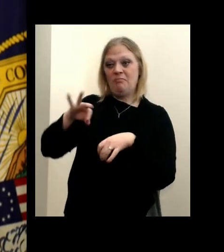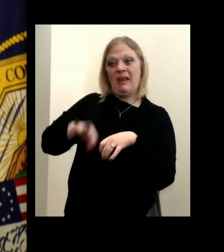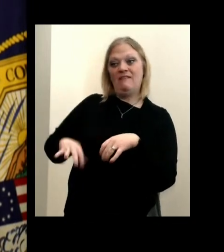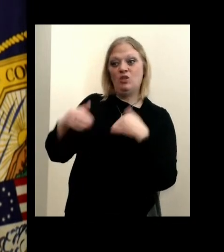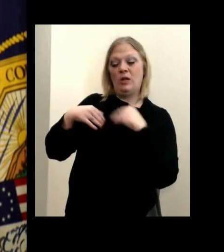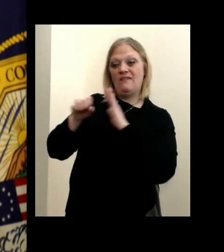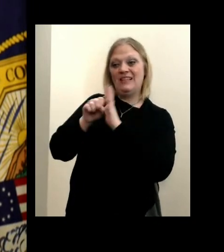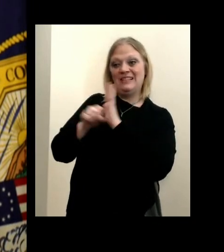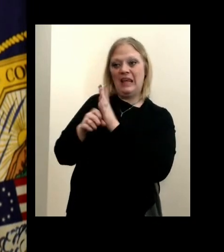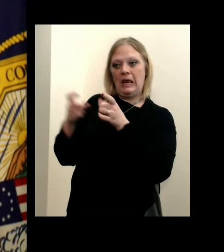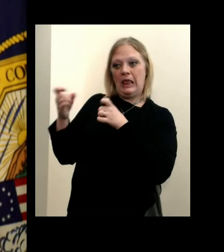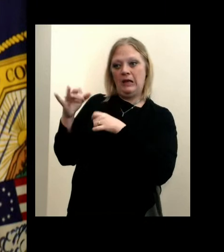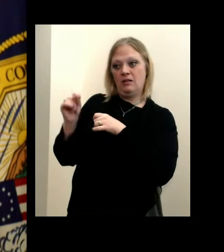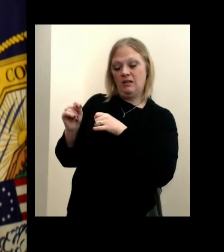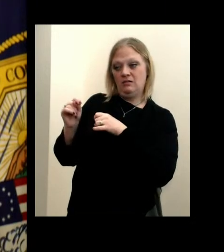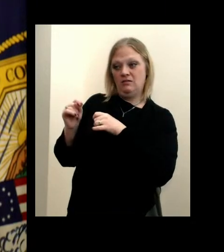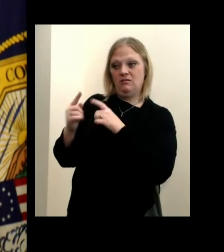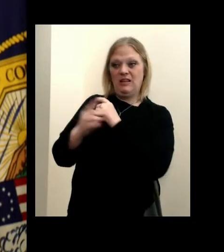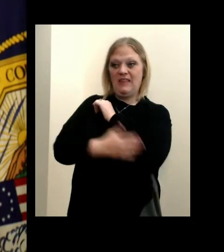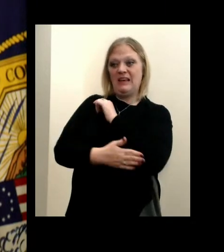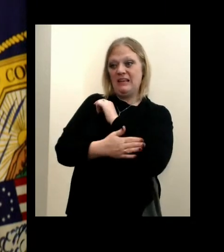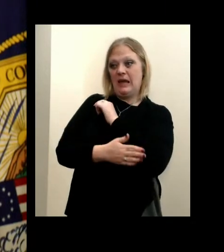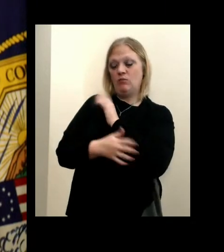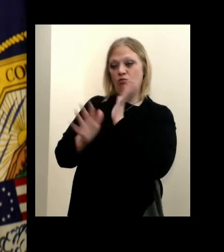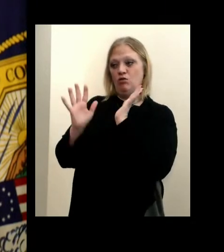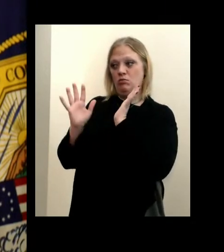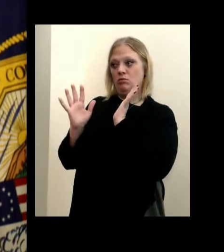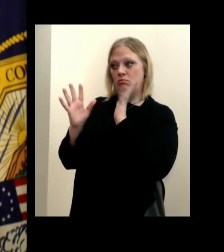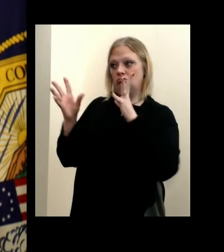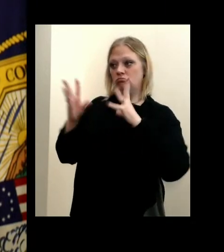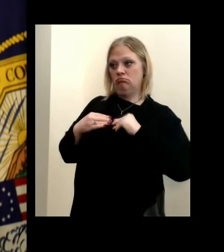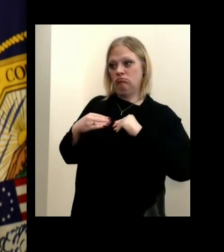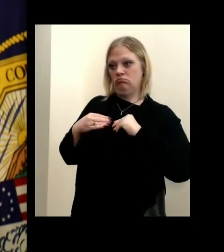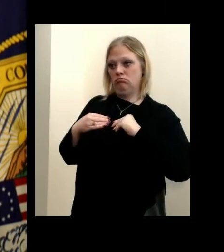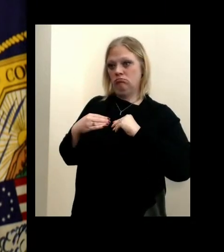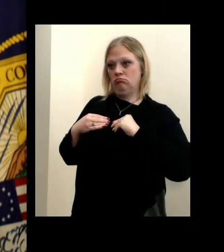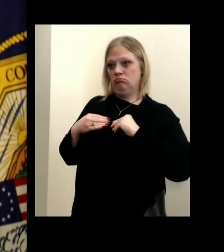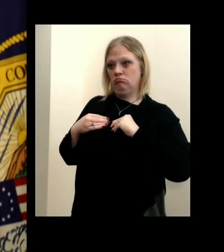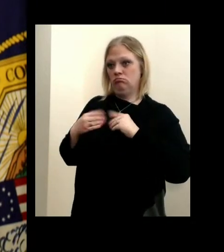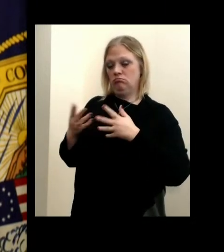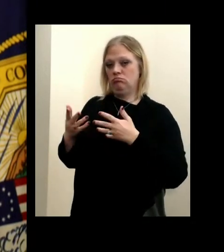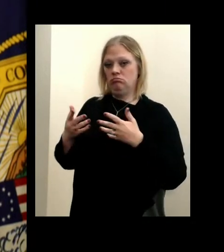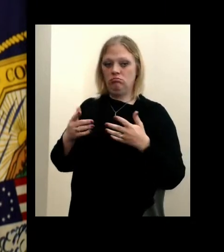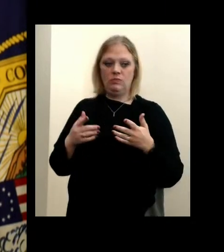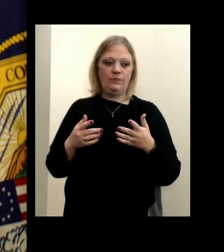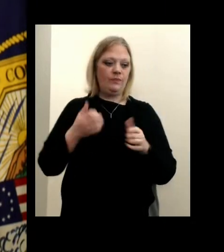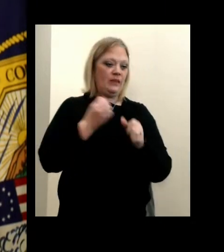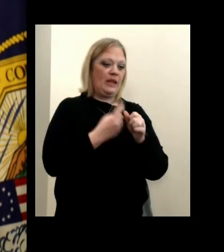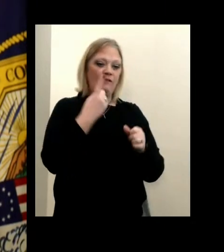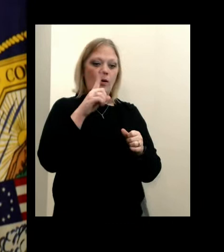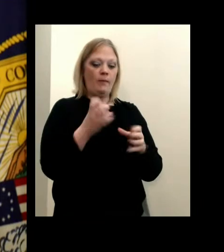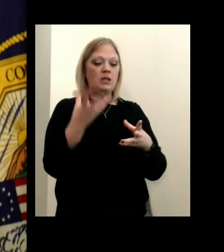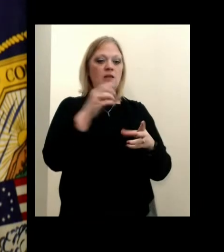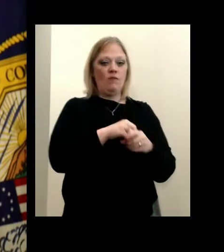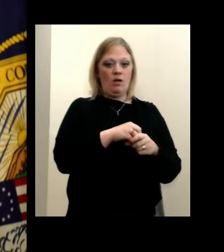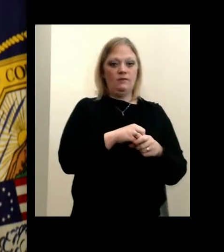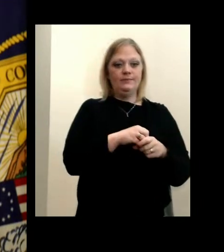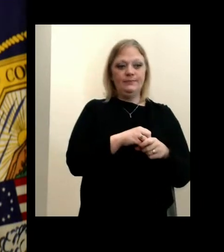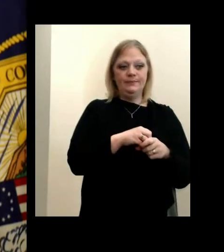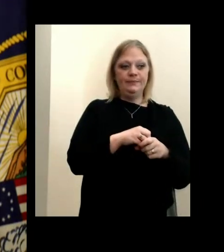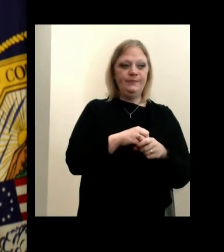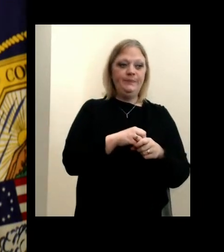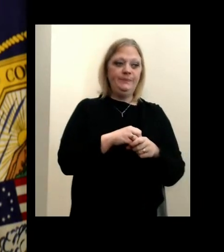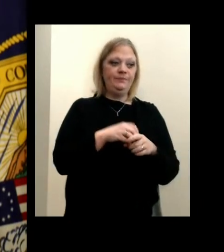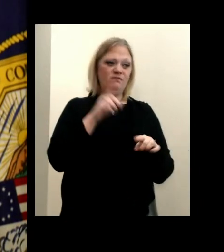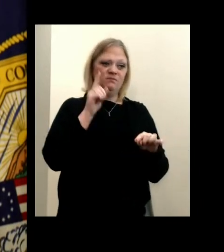state handling it and the county just kind of playing as if it's a cog in the wheel here? Everybody has to be involved. I can't speak